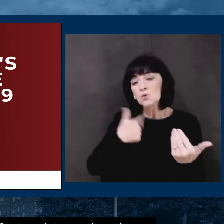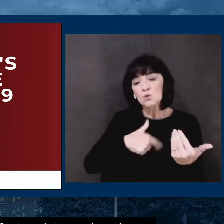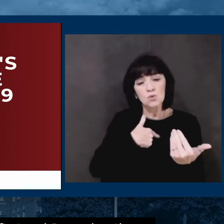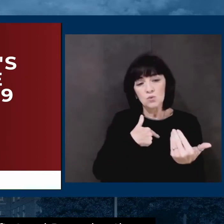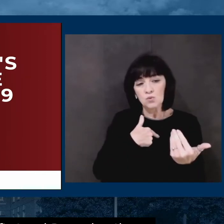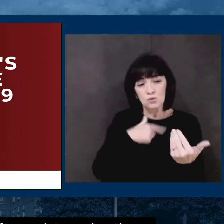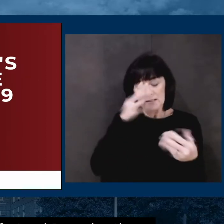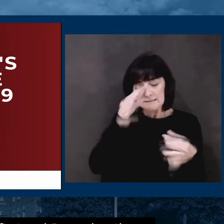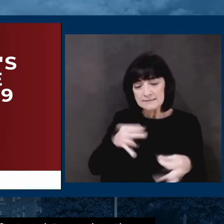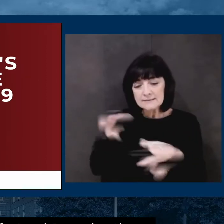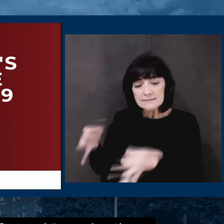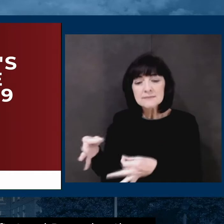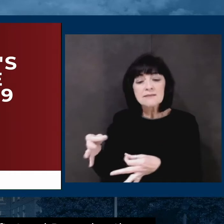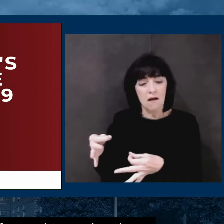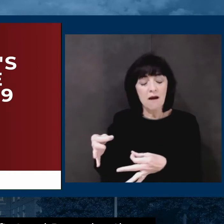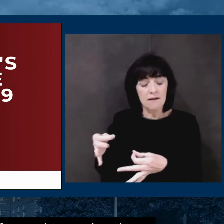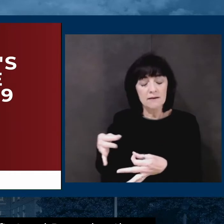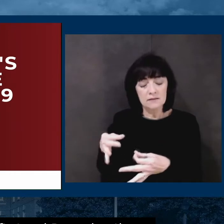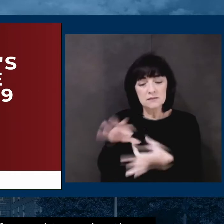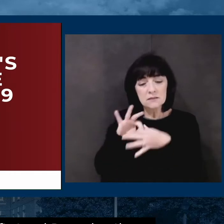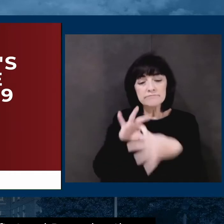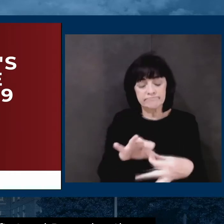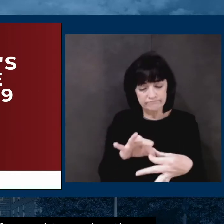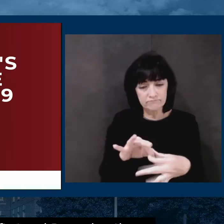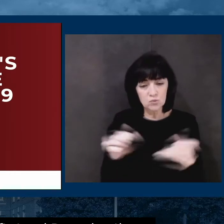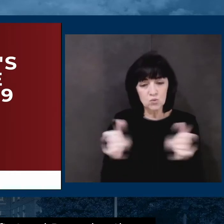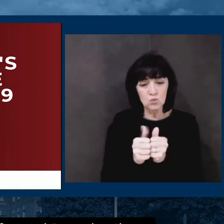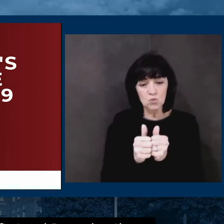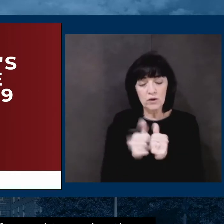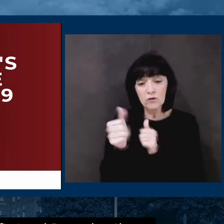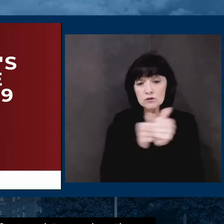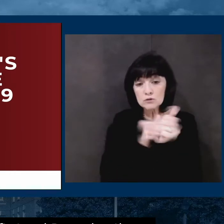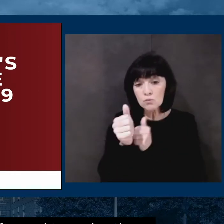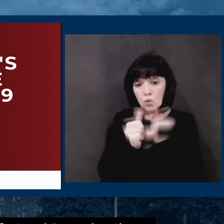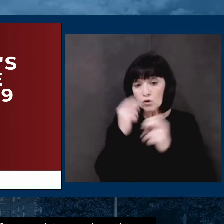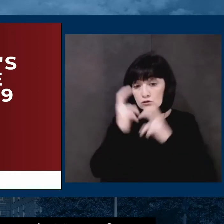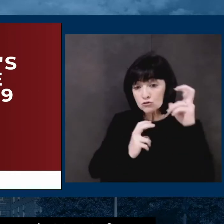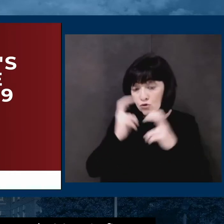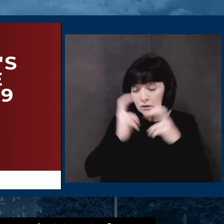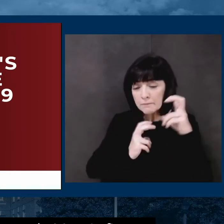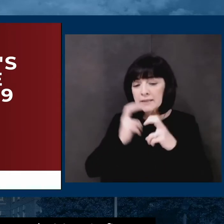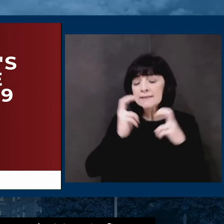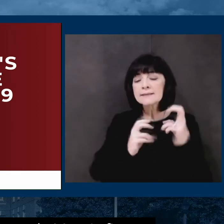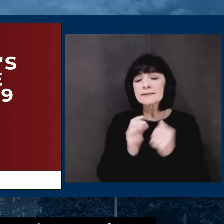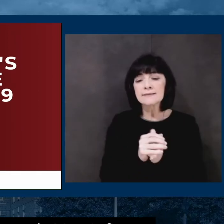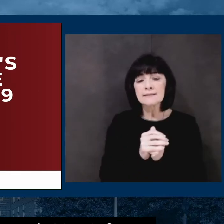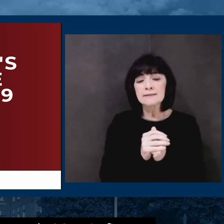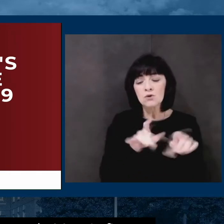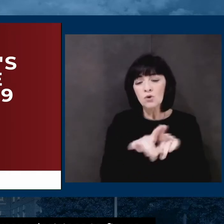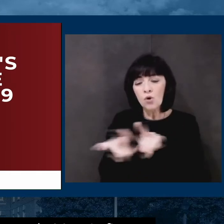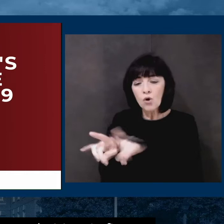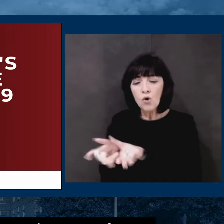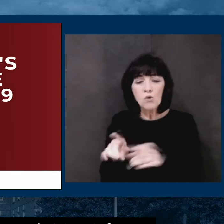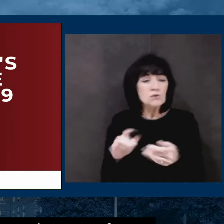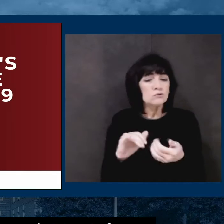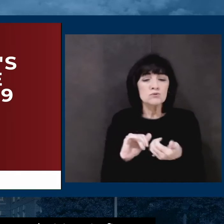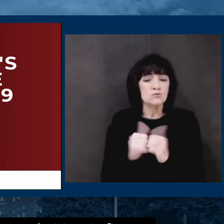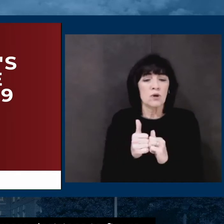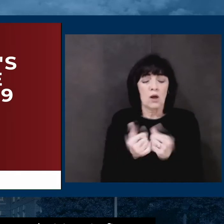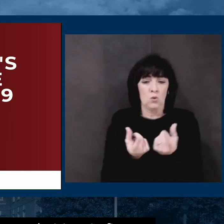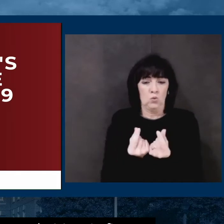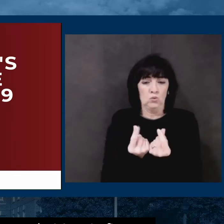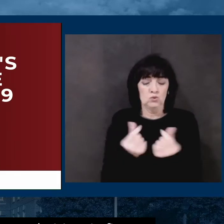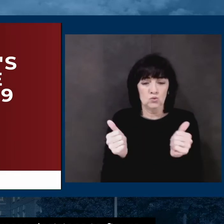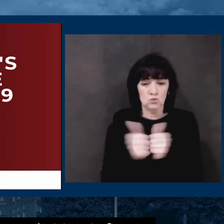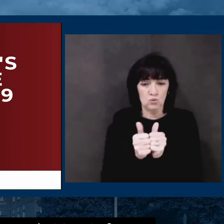And we'll be making more decisions to figure out what exactly we need to do with respect to the schools question.